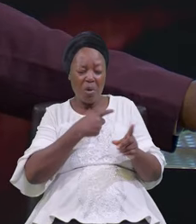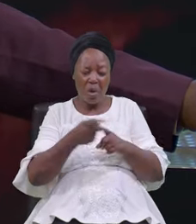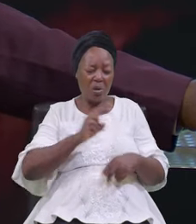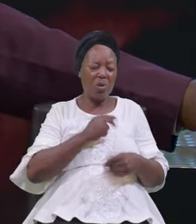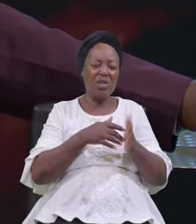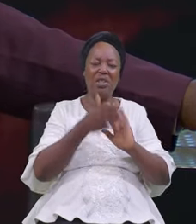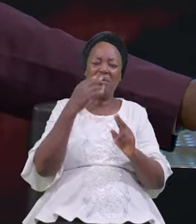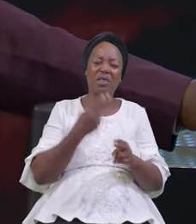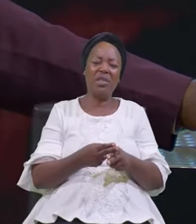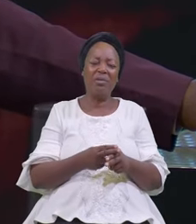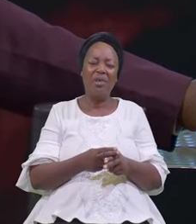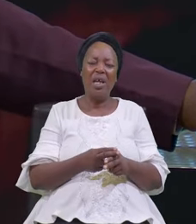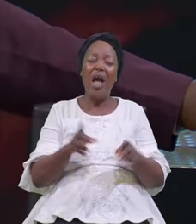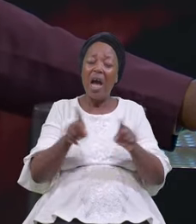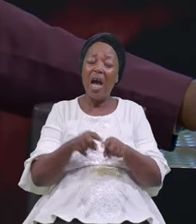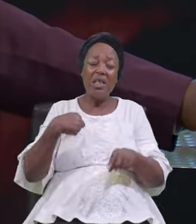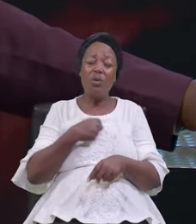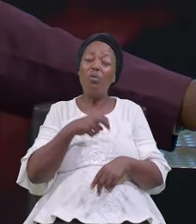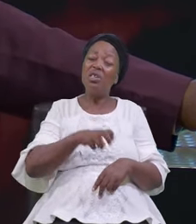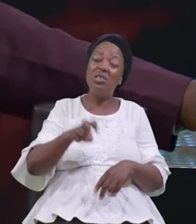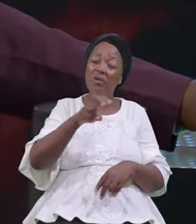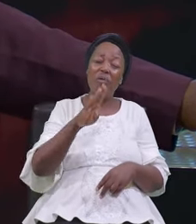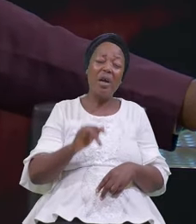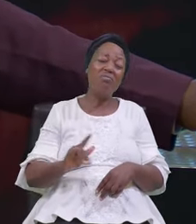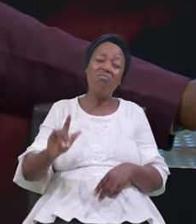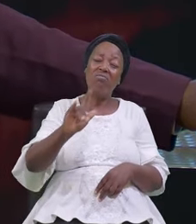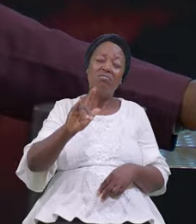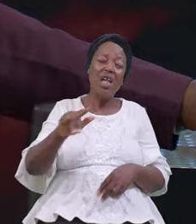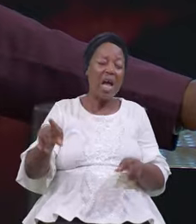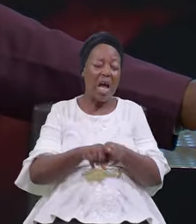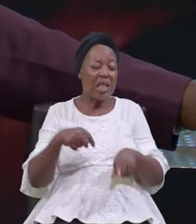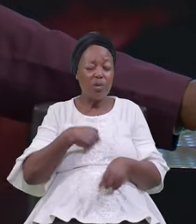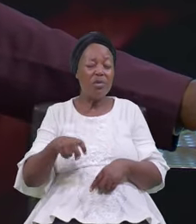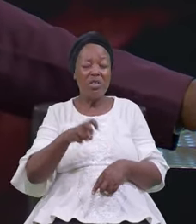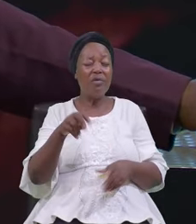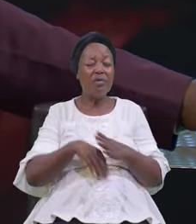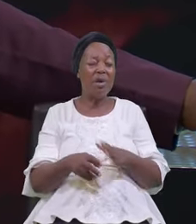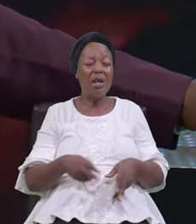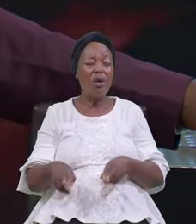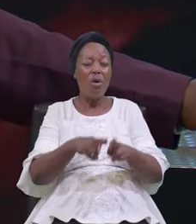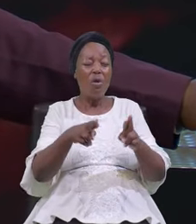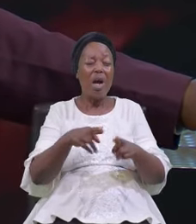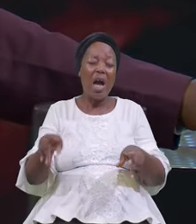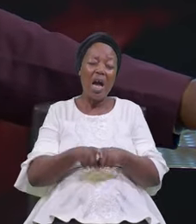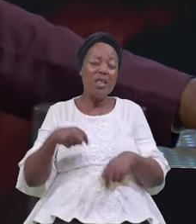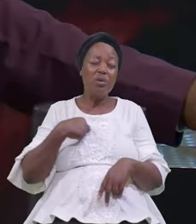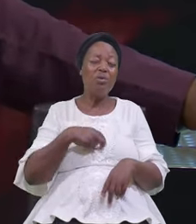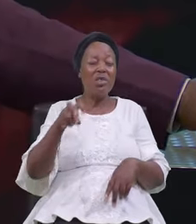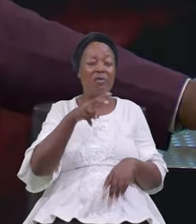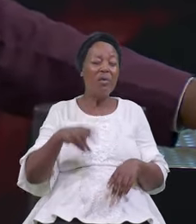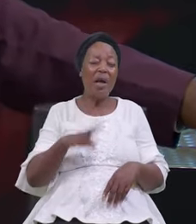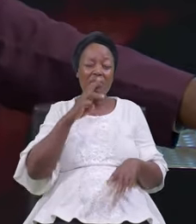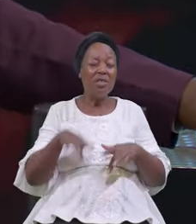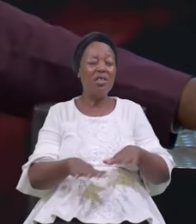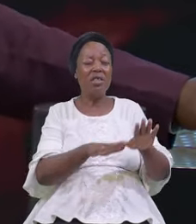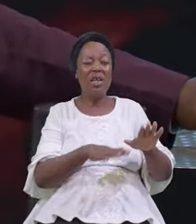us. As we travel by air, as we travel by road, as we travel by sea, as we